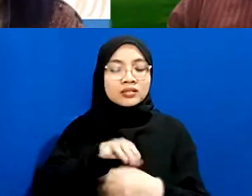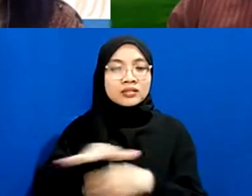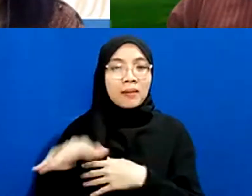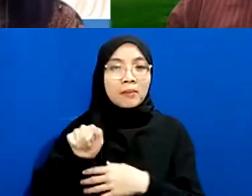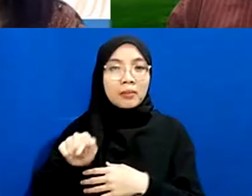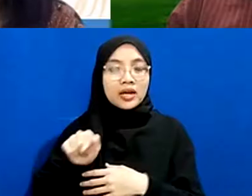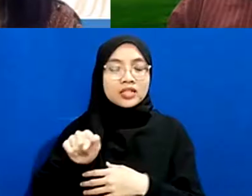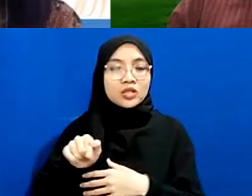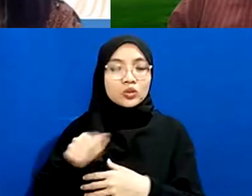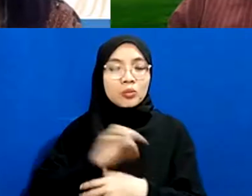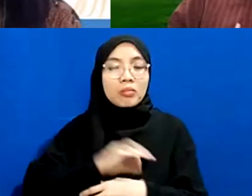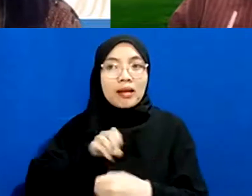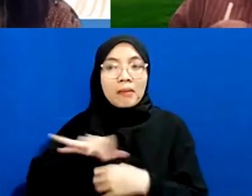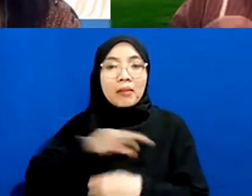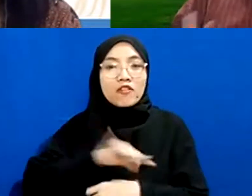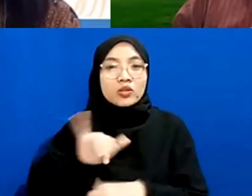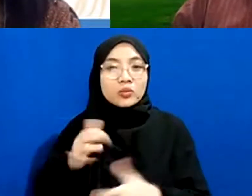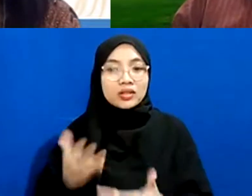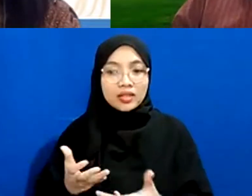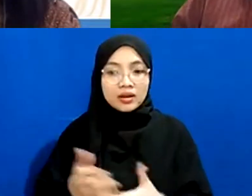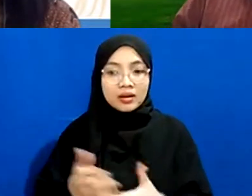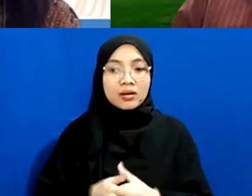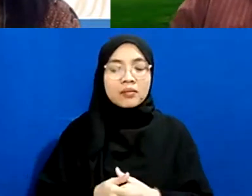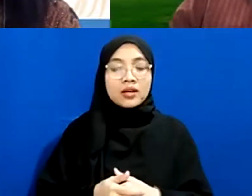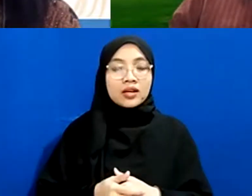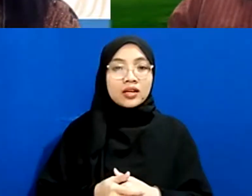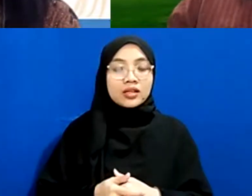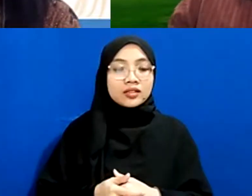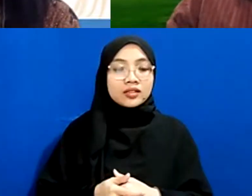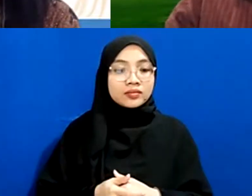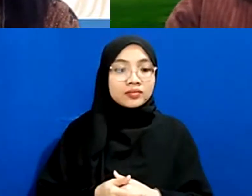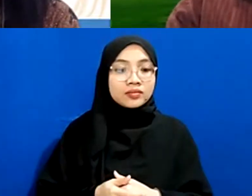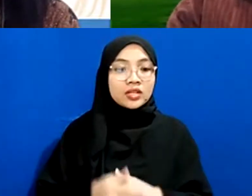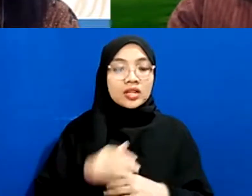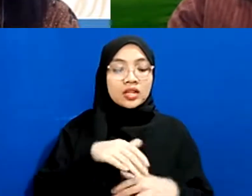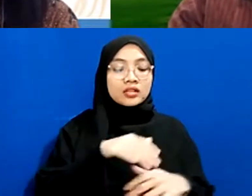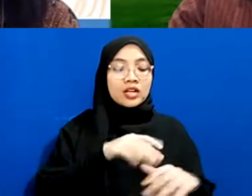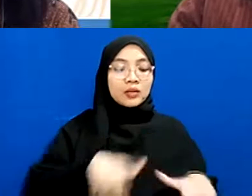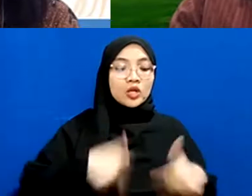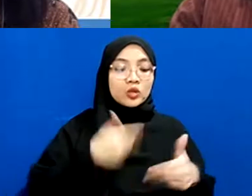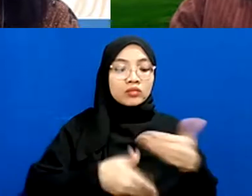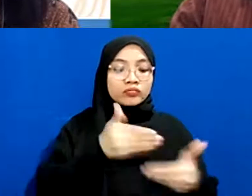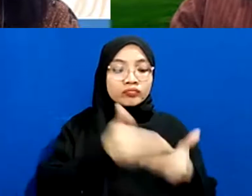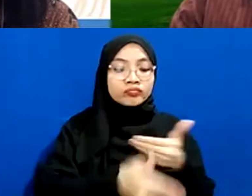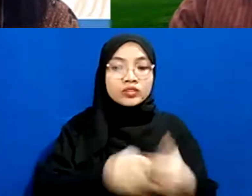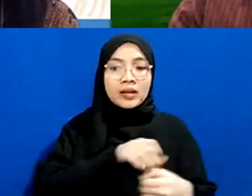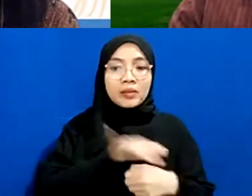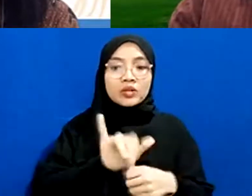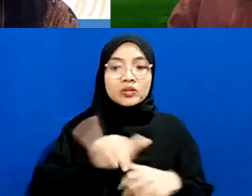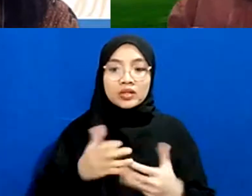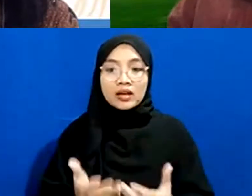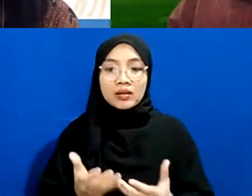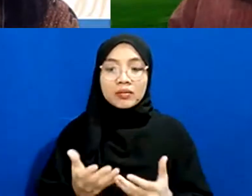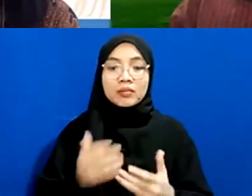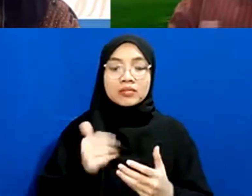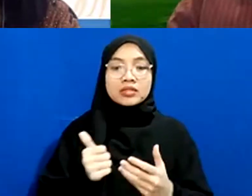of descriptions. I think you're exploring, and if you choose 16 to 18-year-olds, you're actually